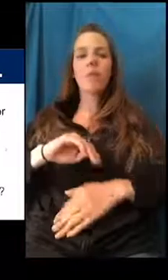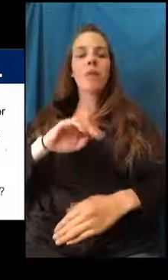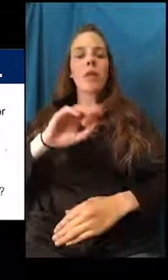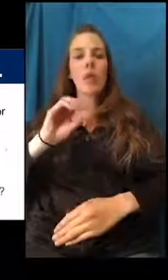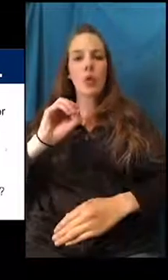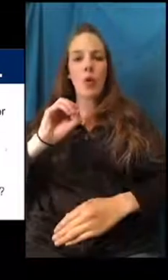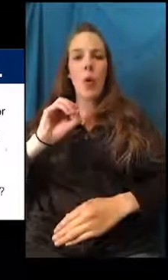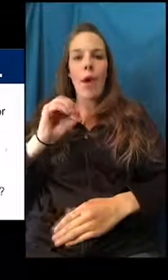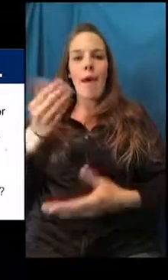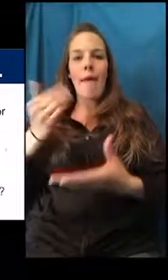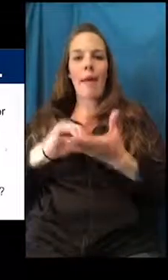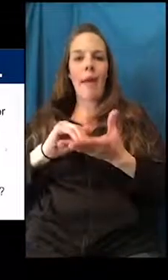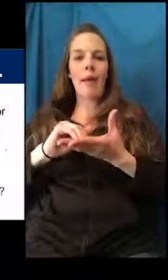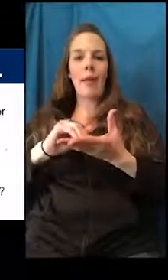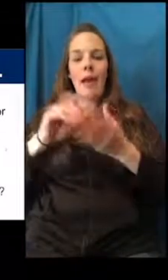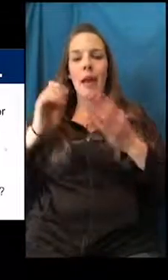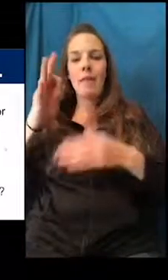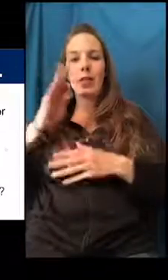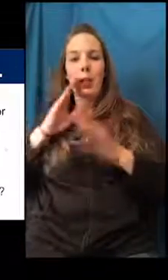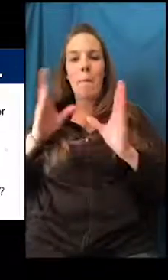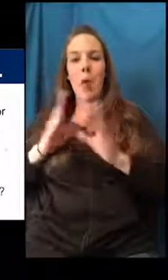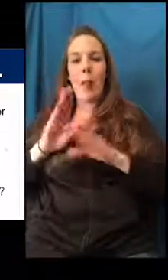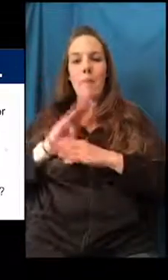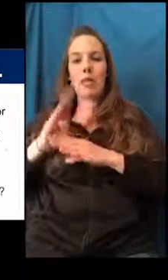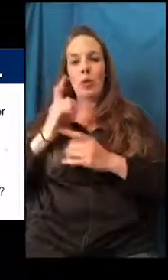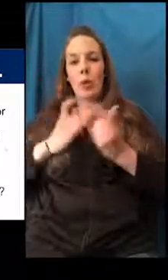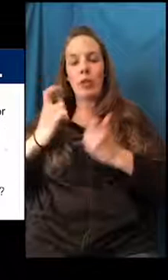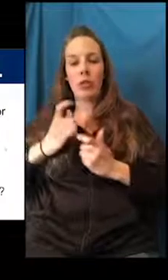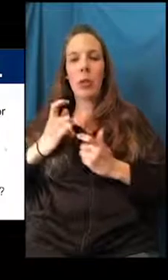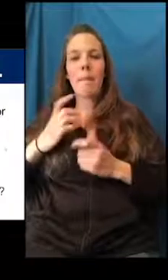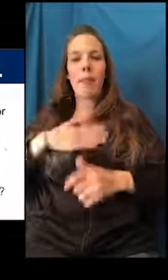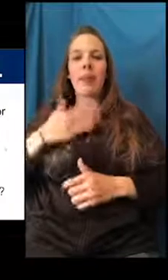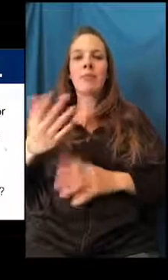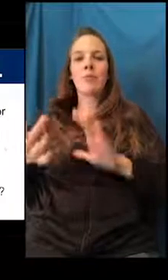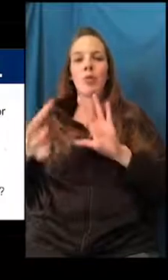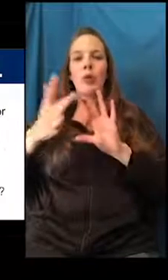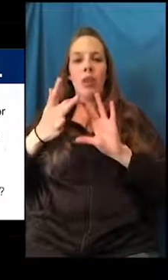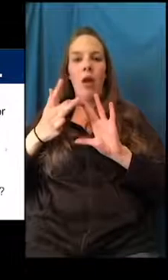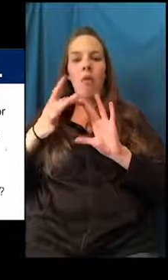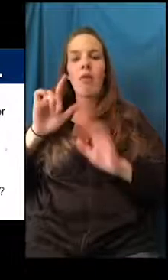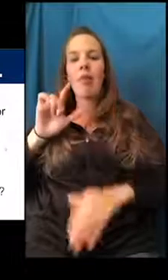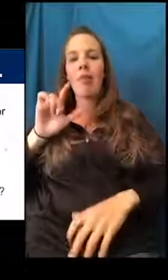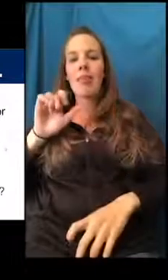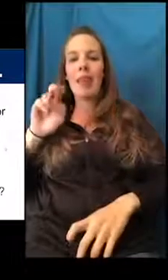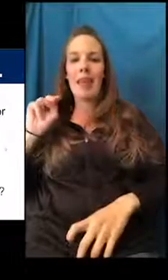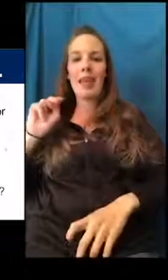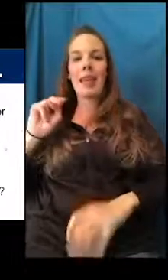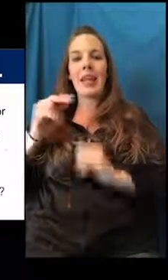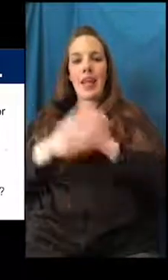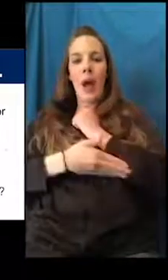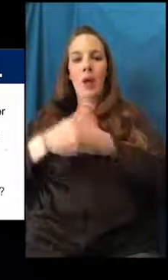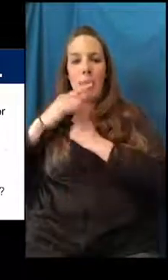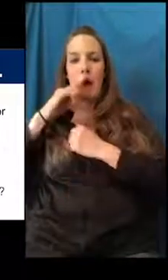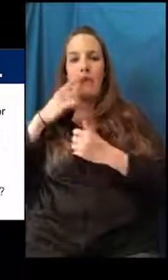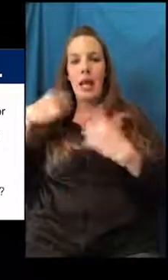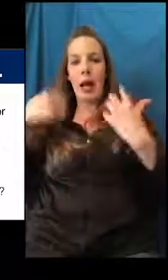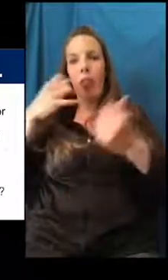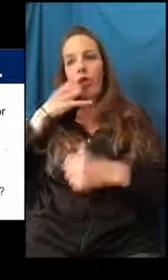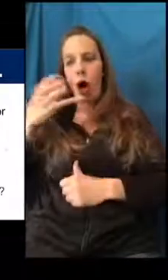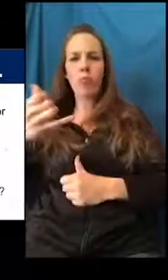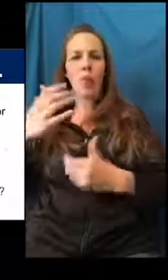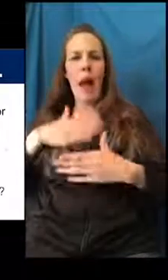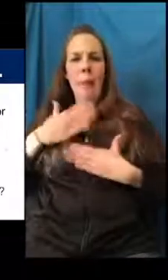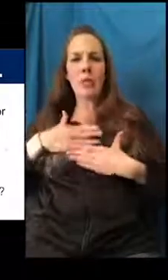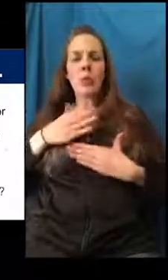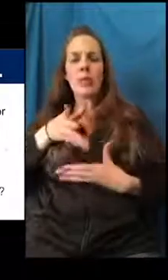again, if a small business has any questions at all, please reach out. You can call Linn County Public Health. We're happy to speak with you, kind